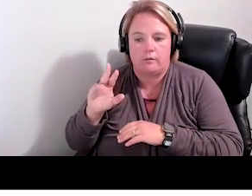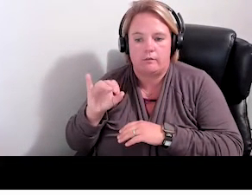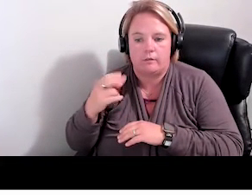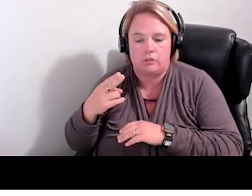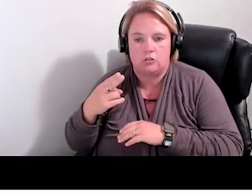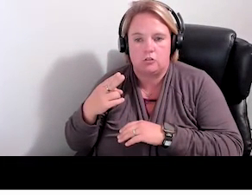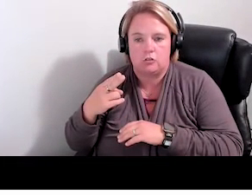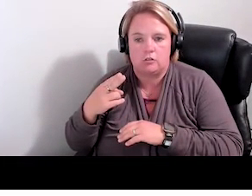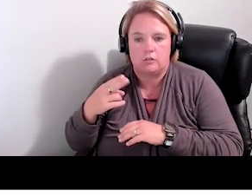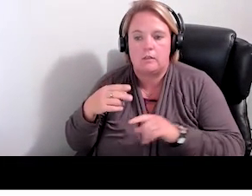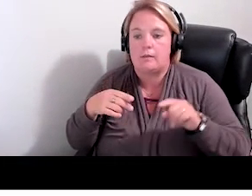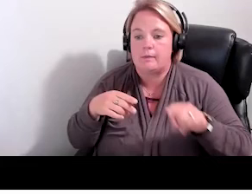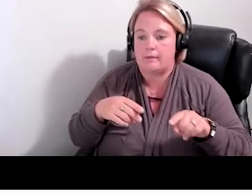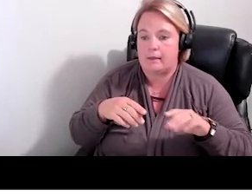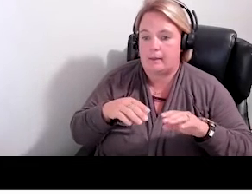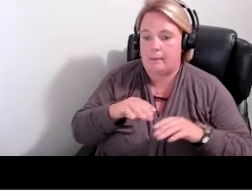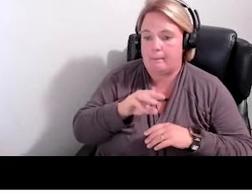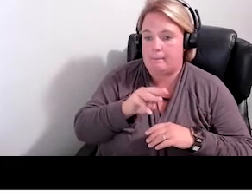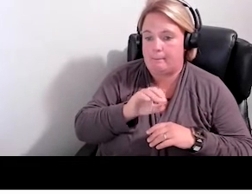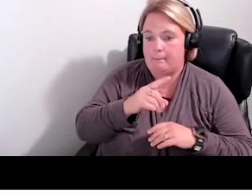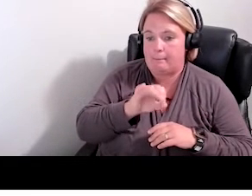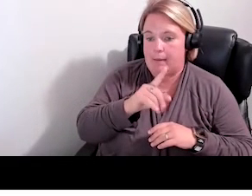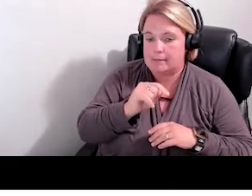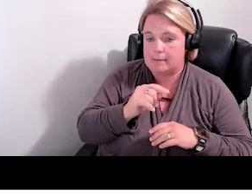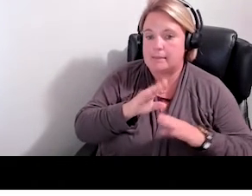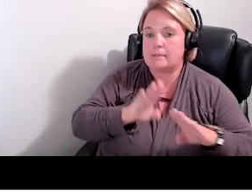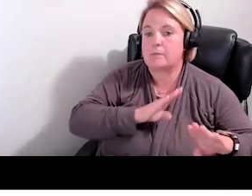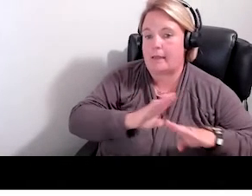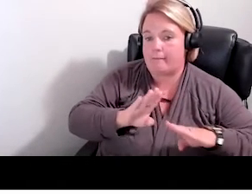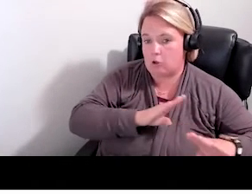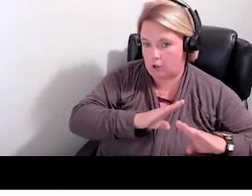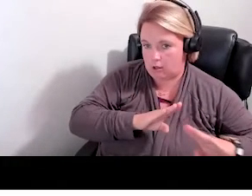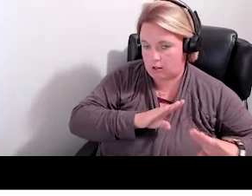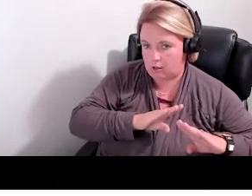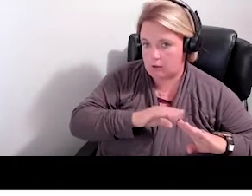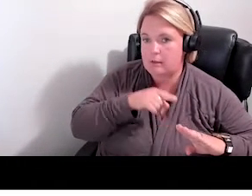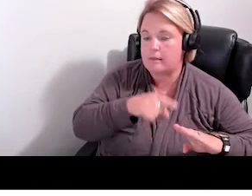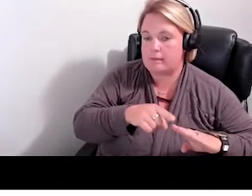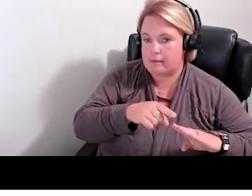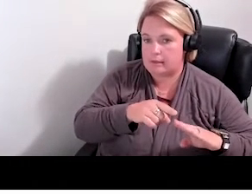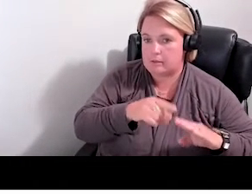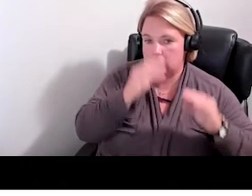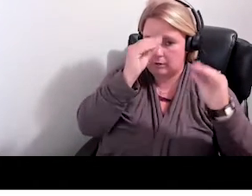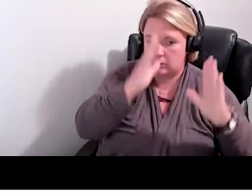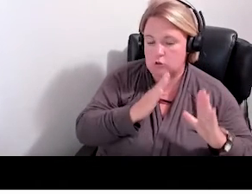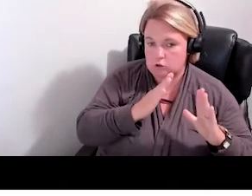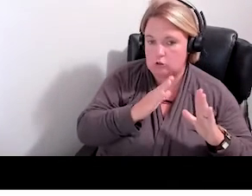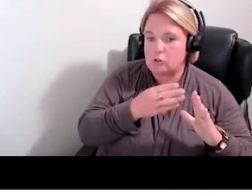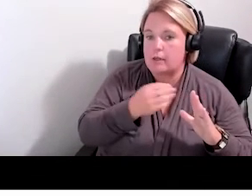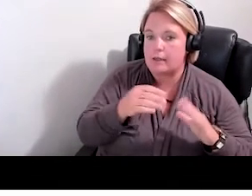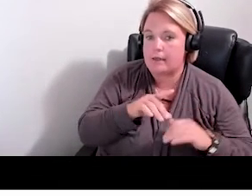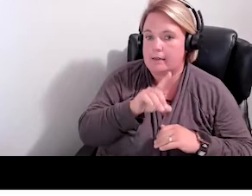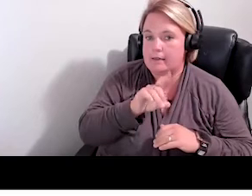because that is a behavioral issue, and that is something between the instructor and the dean that